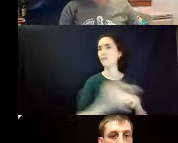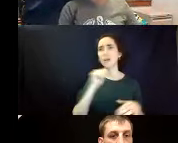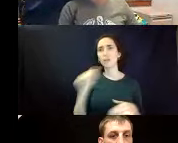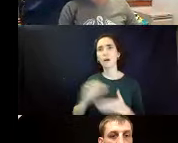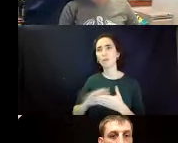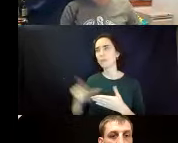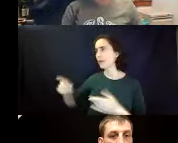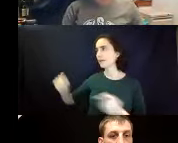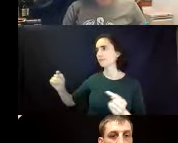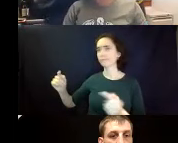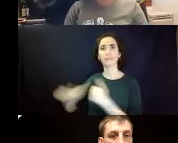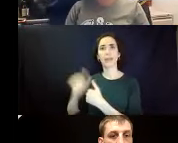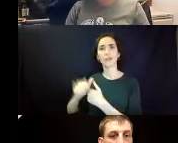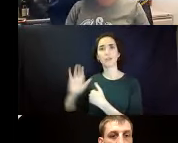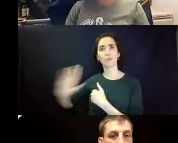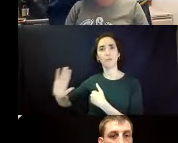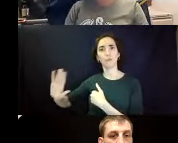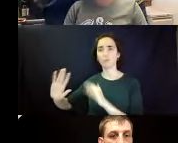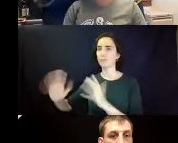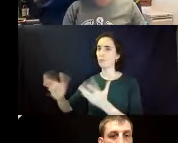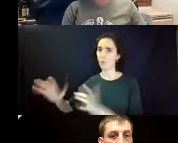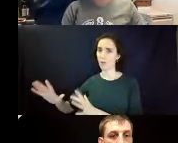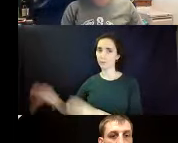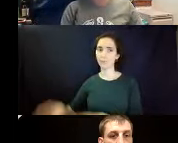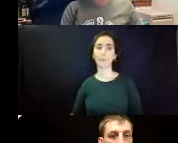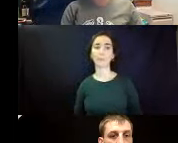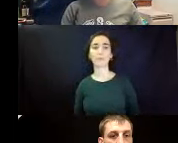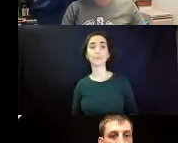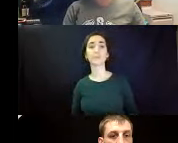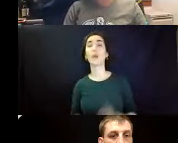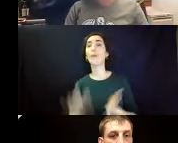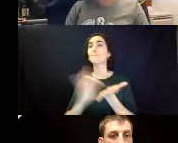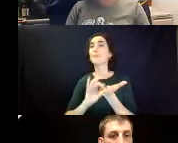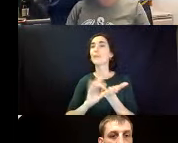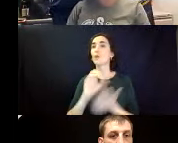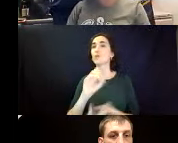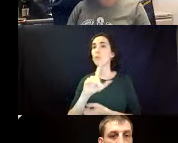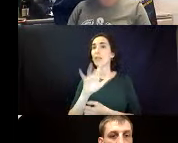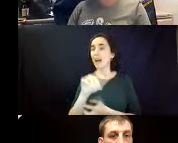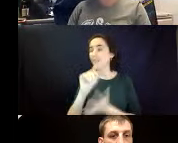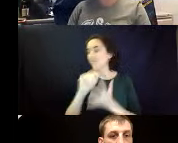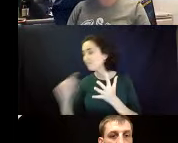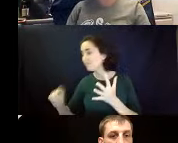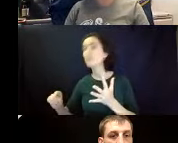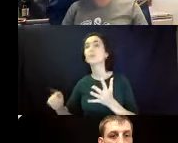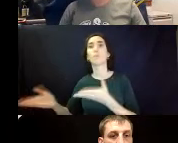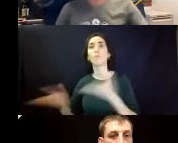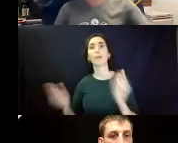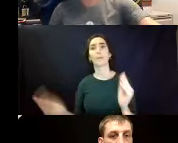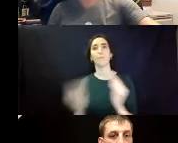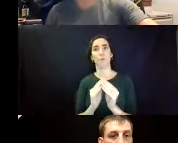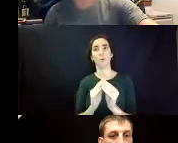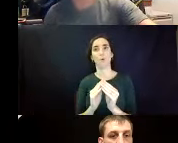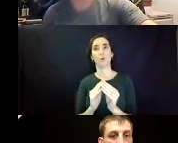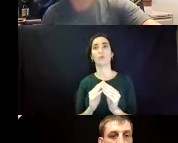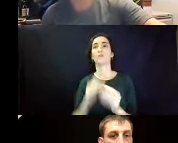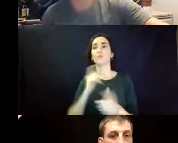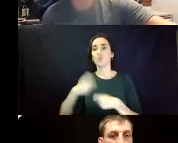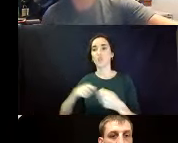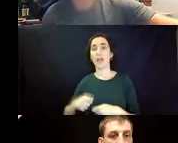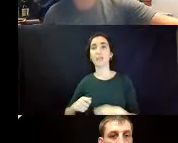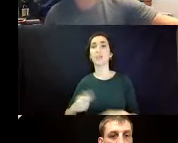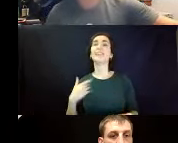Bringing extra medical supplies to change out more frequently when evacuating. We typically say bring 5 days worth of supplies.